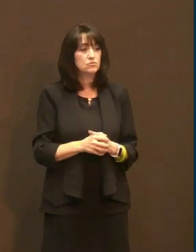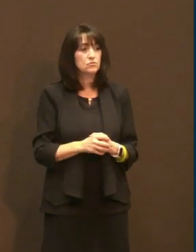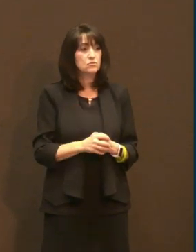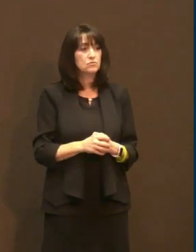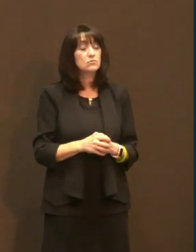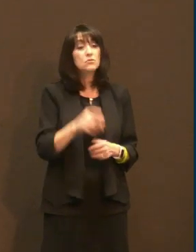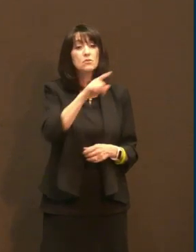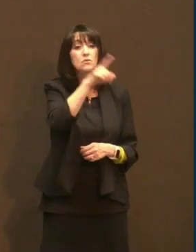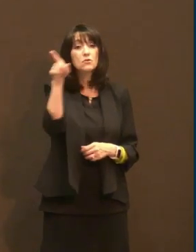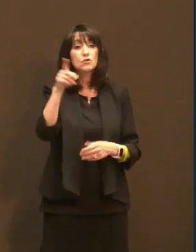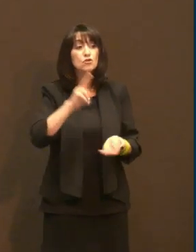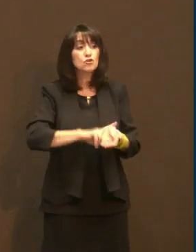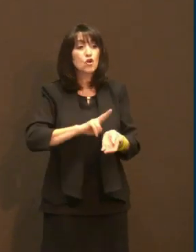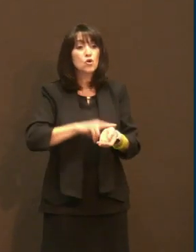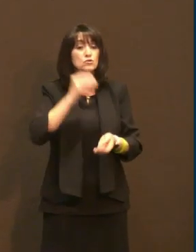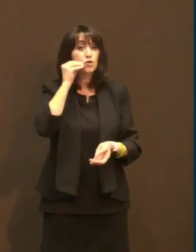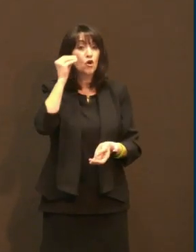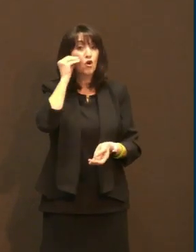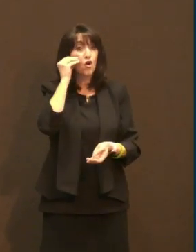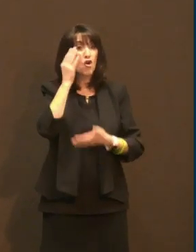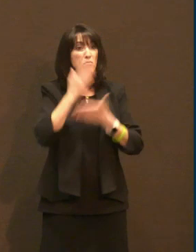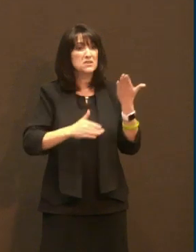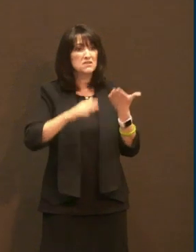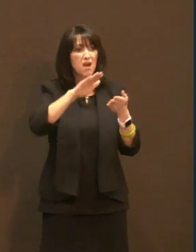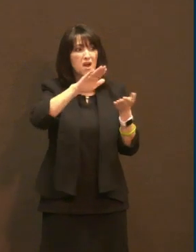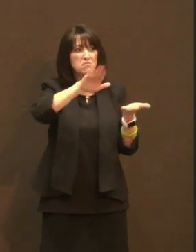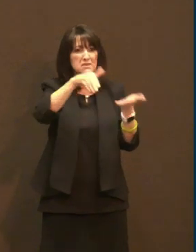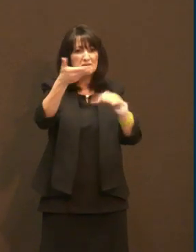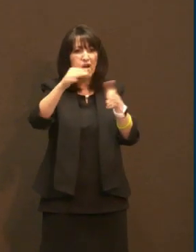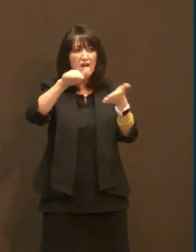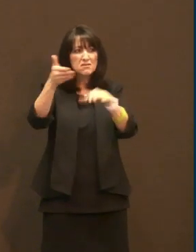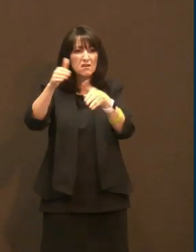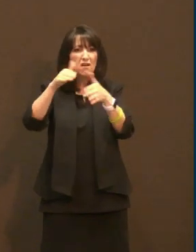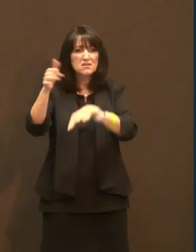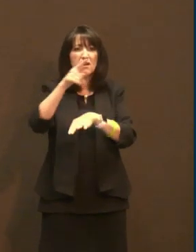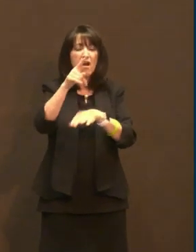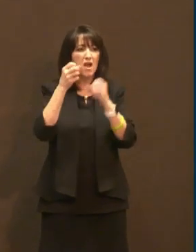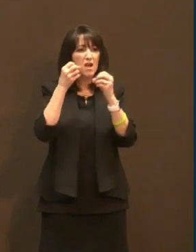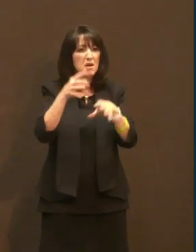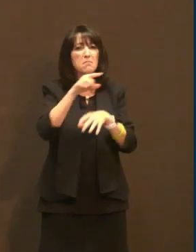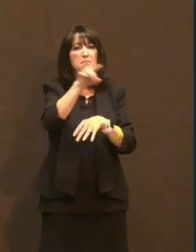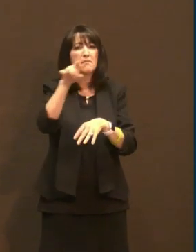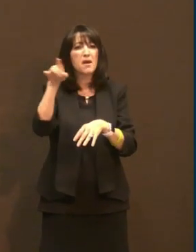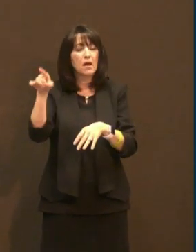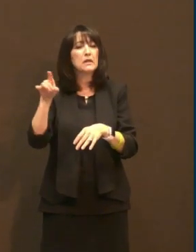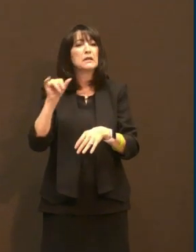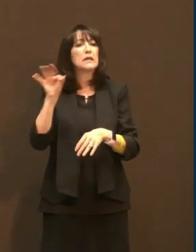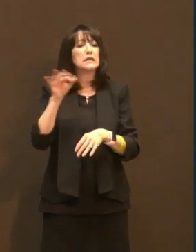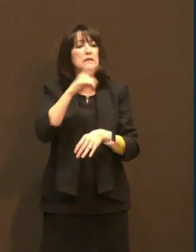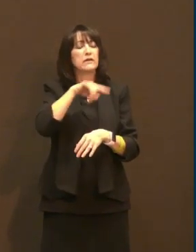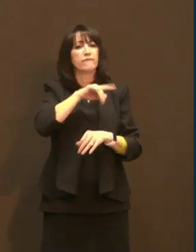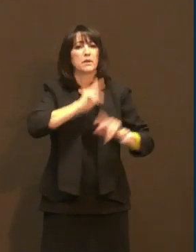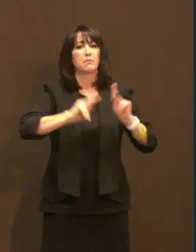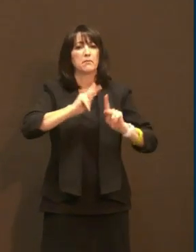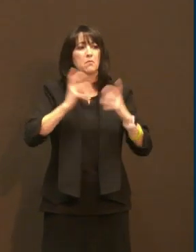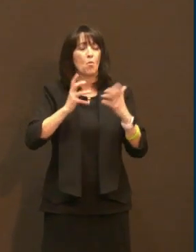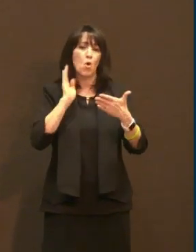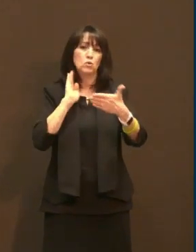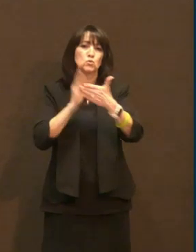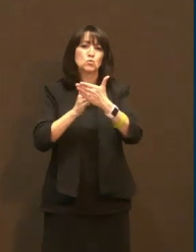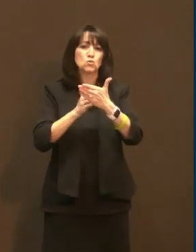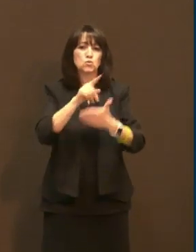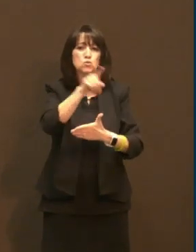during COVID-19? This is something we've been seeing in the news recently as discussions. Why or why not? Yeah, so there's